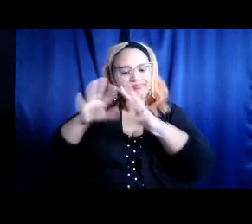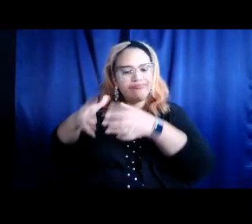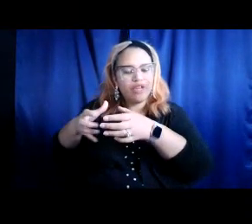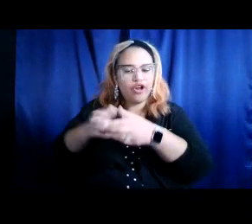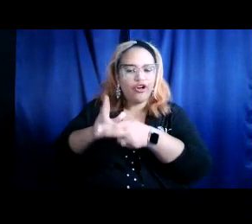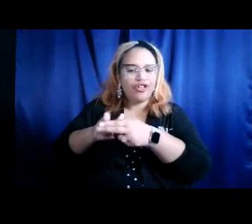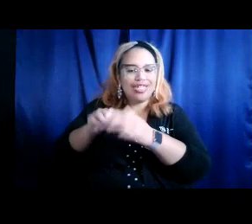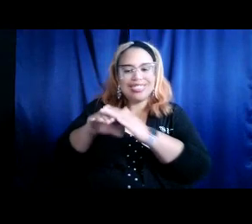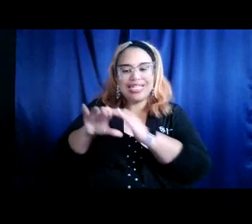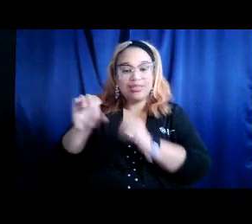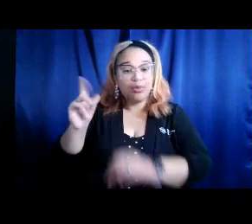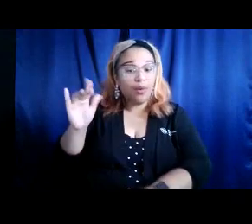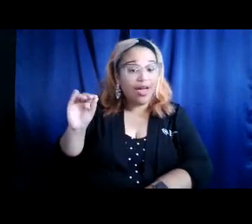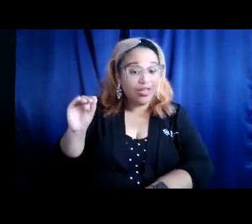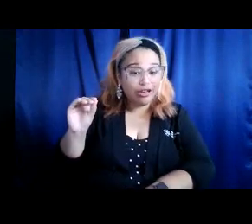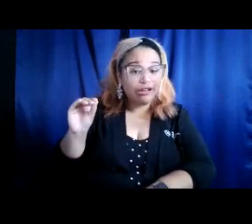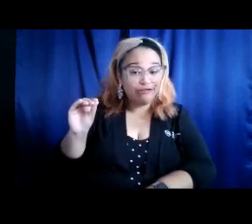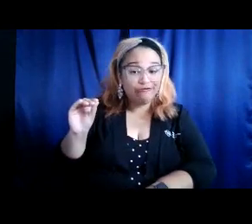visiting